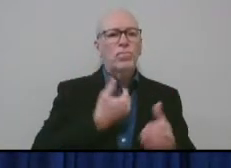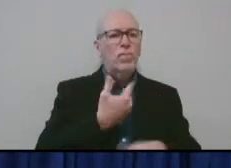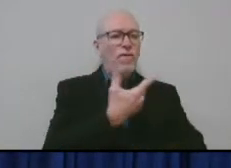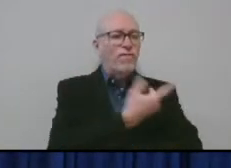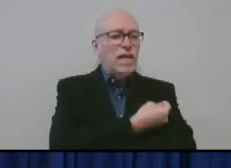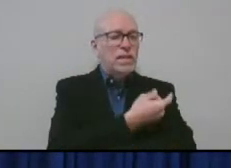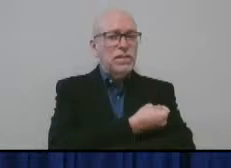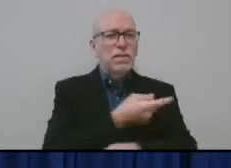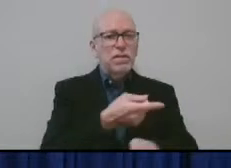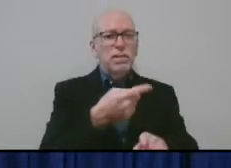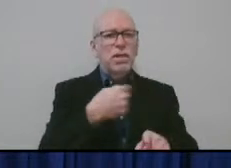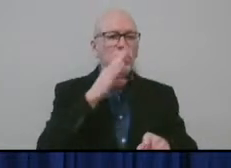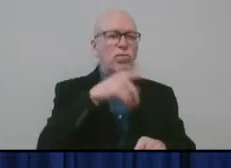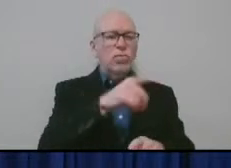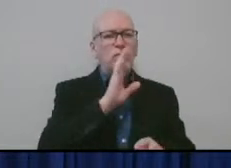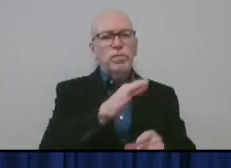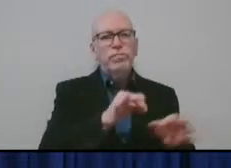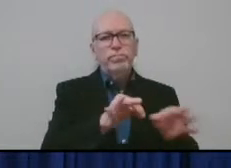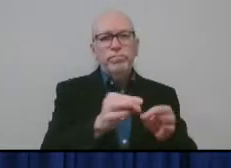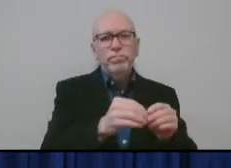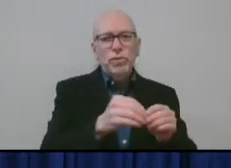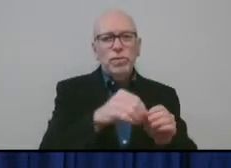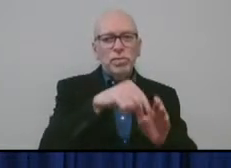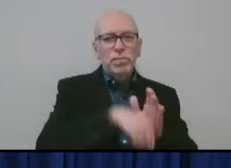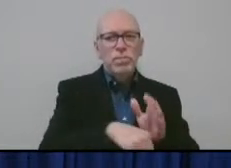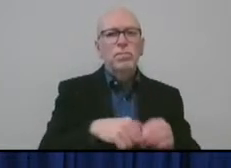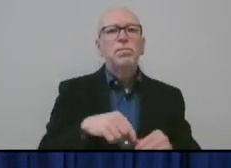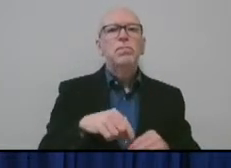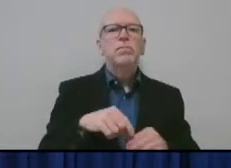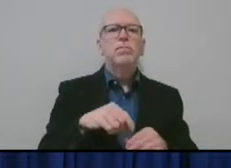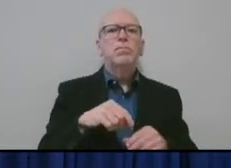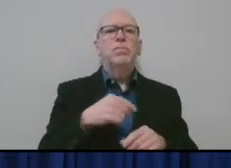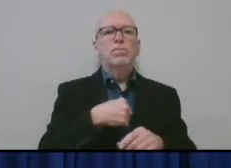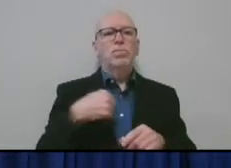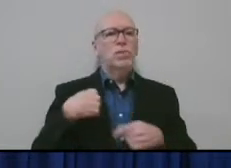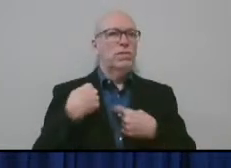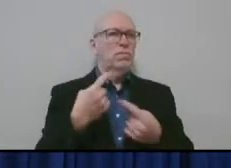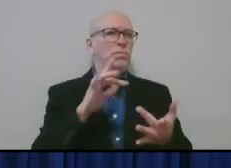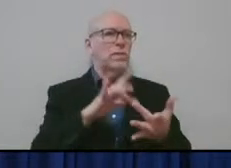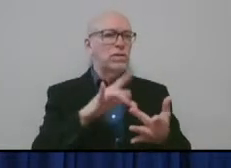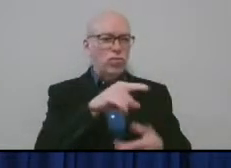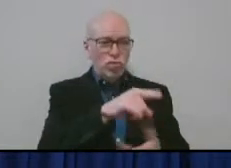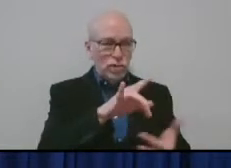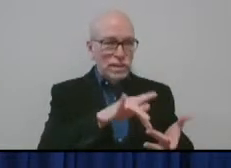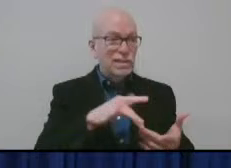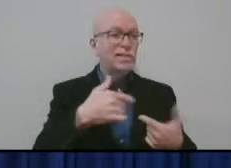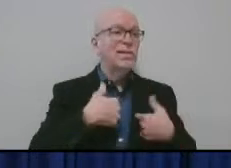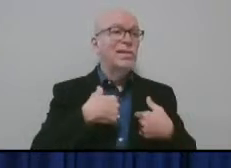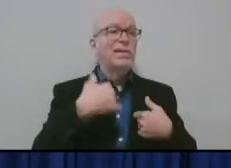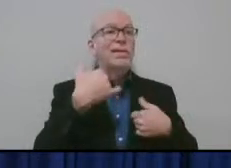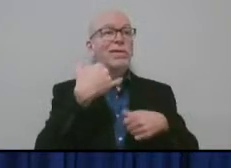which you'll dive deeper into, we've been in contact, you've been in contact, I've been on calls with